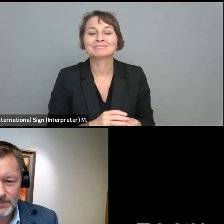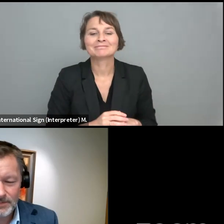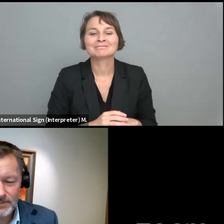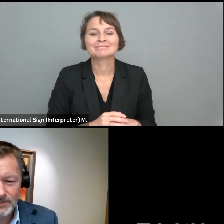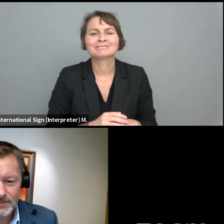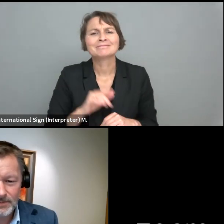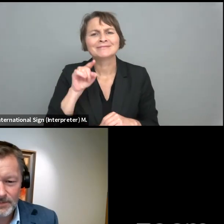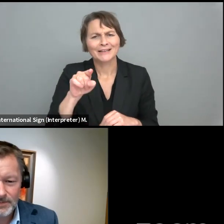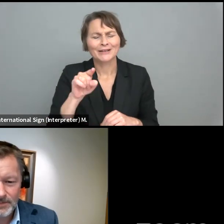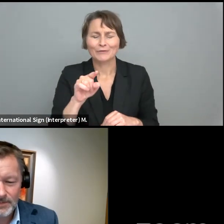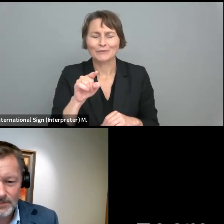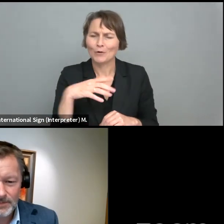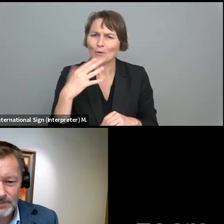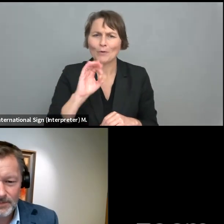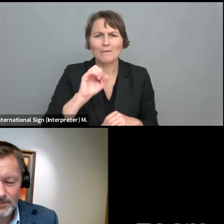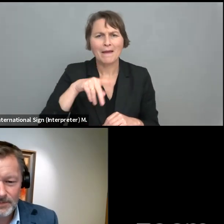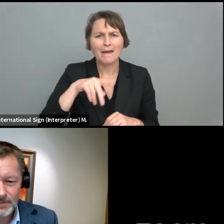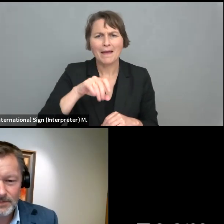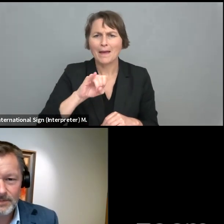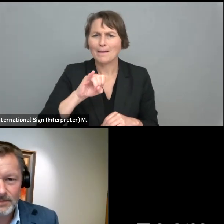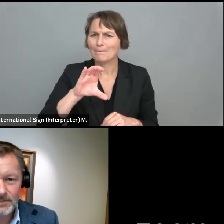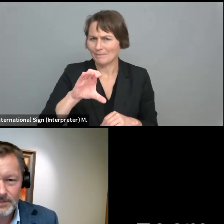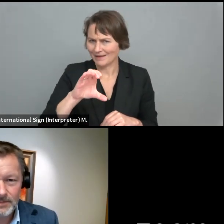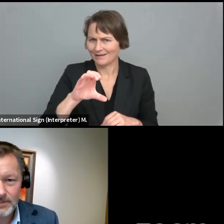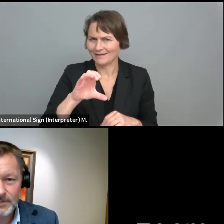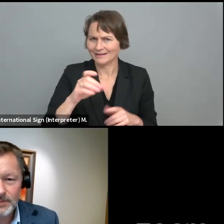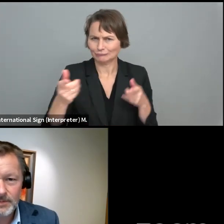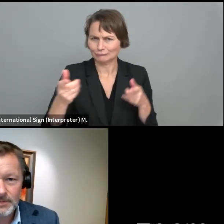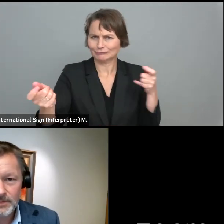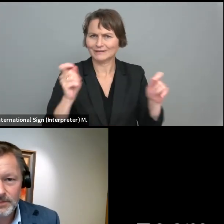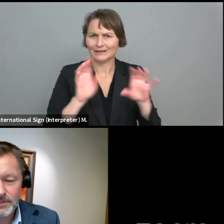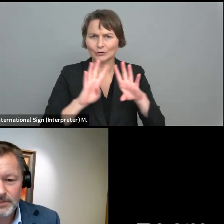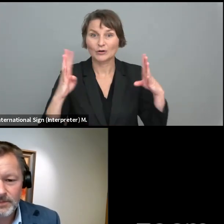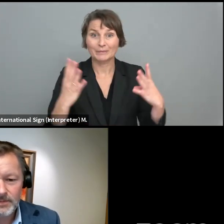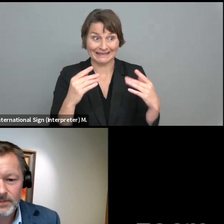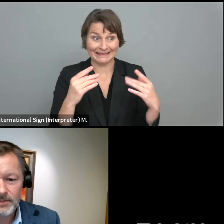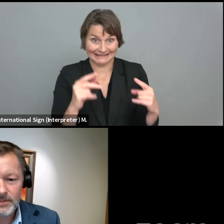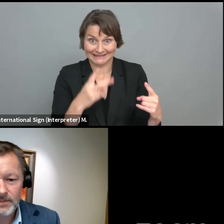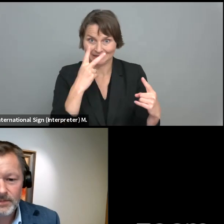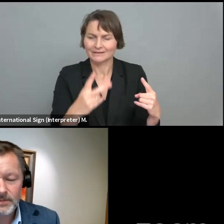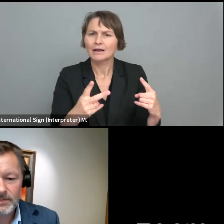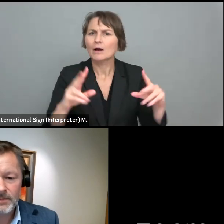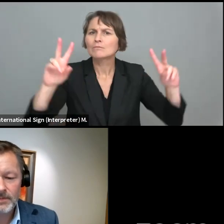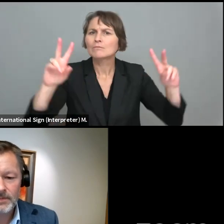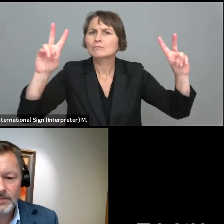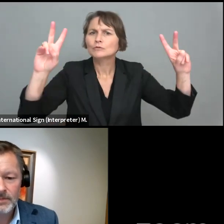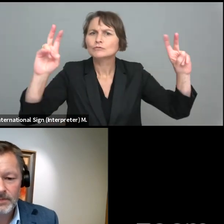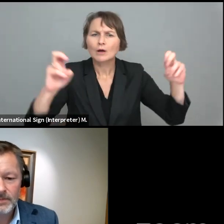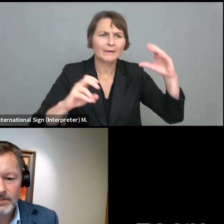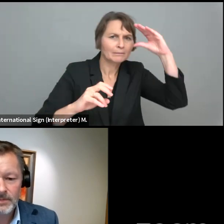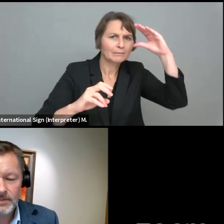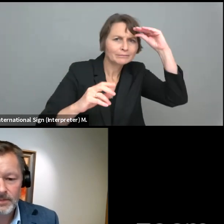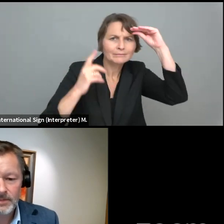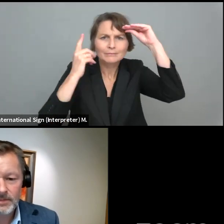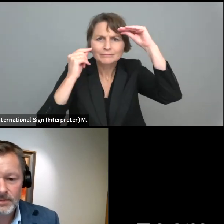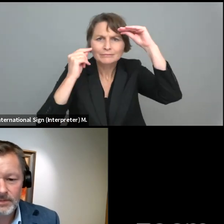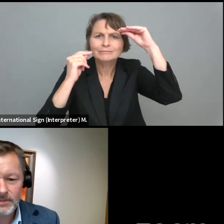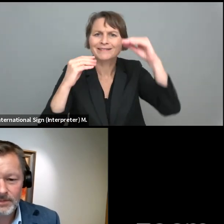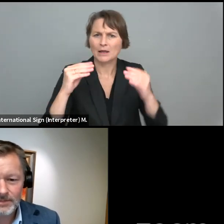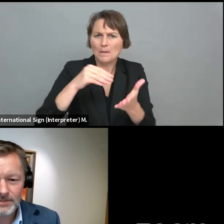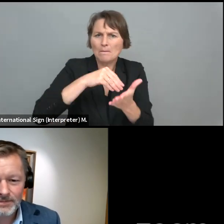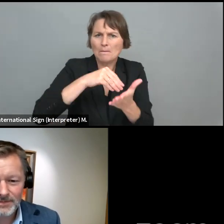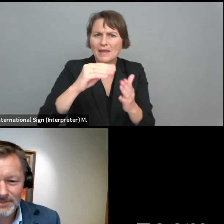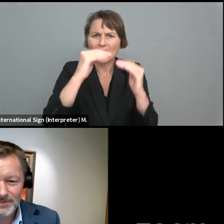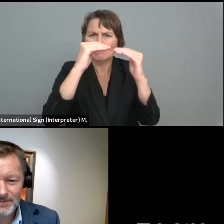The gender pay gap is it's a humanity issue, and it's lovely to see men championing this. So Thorsteinn